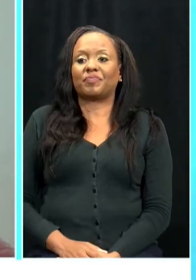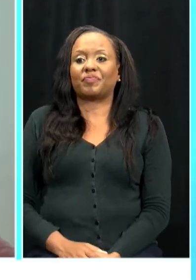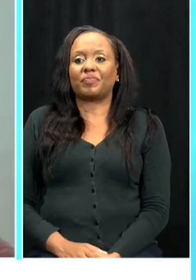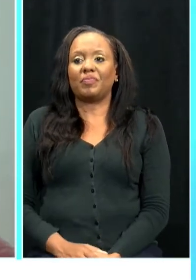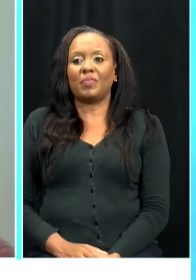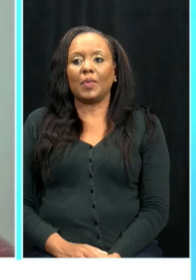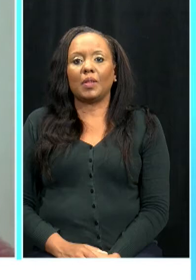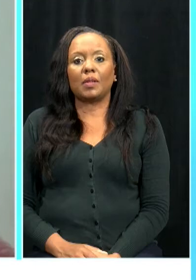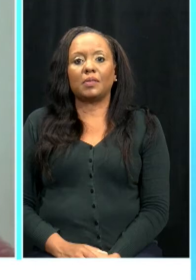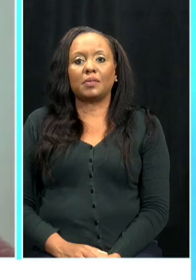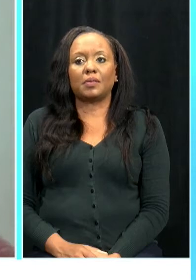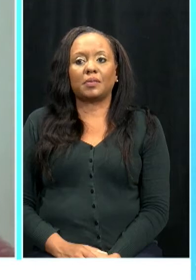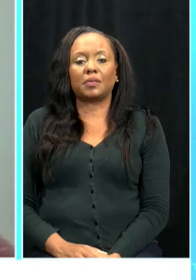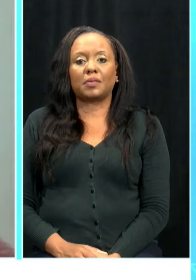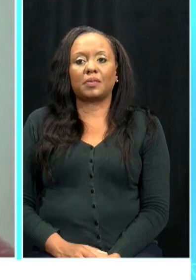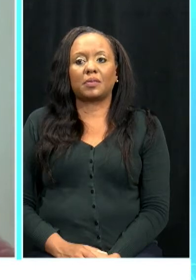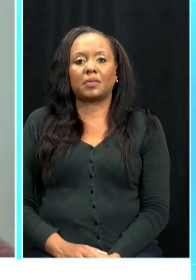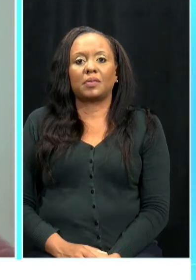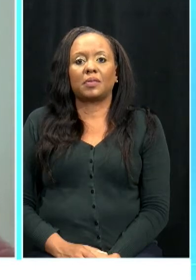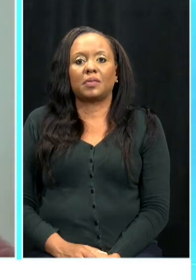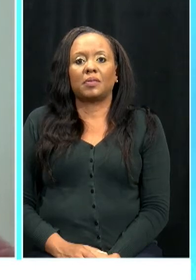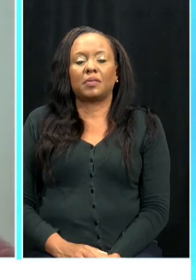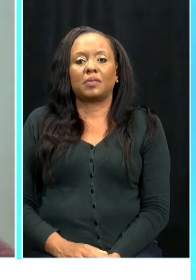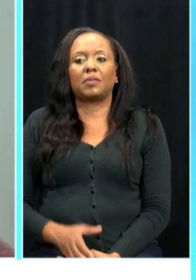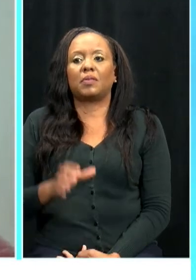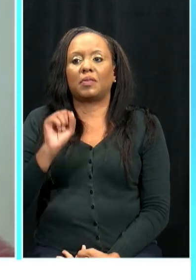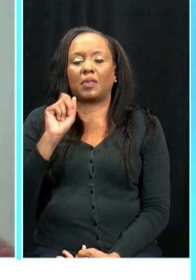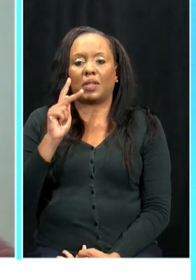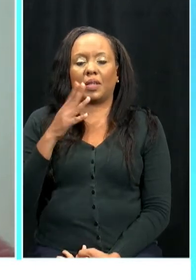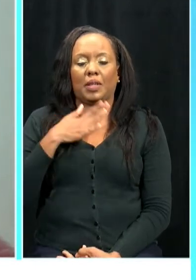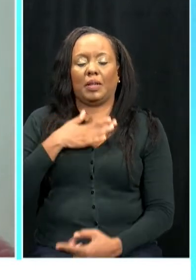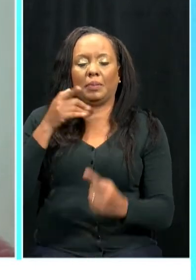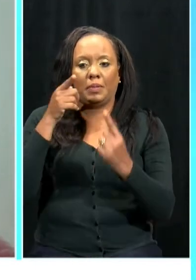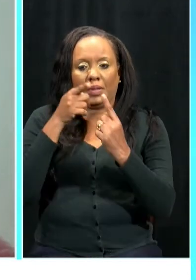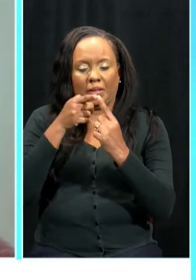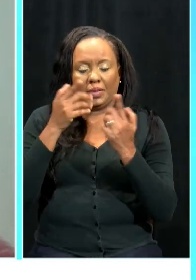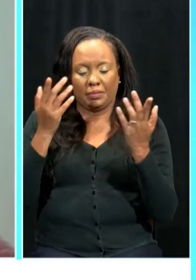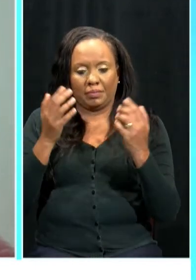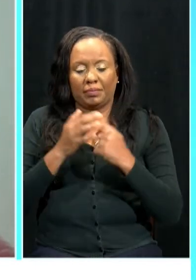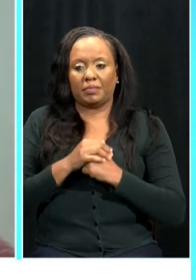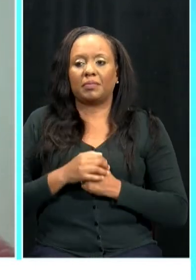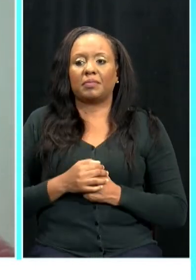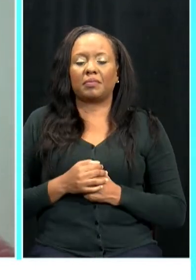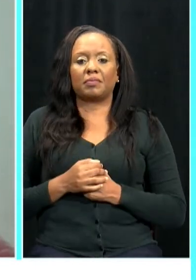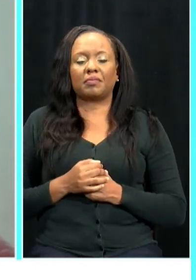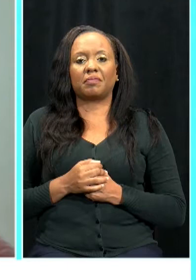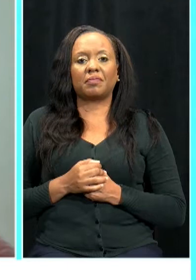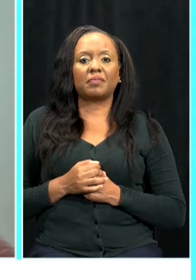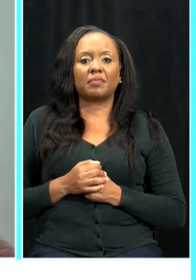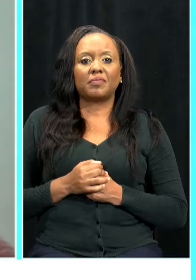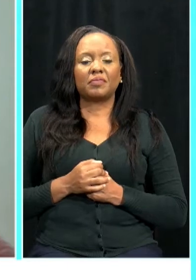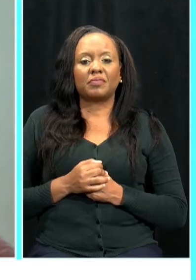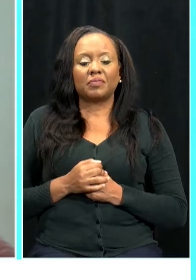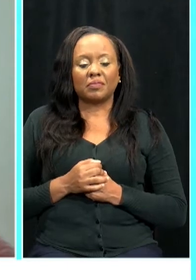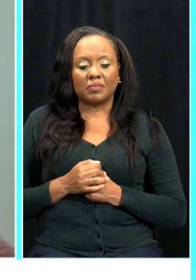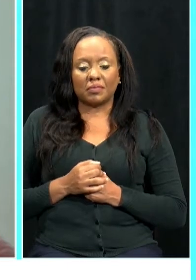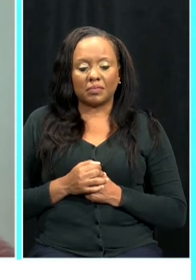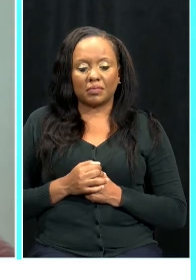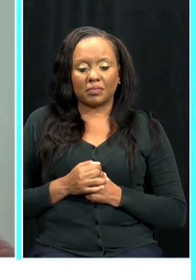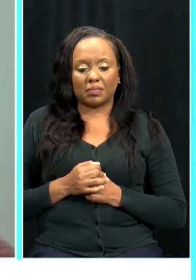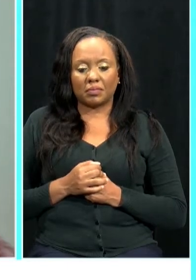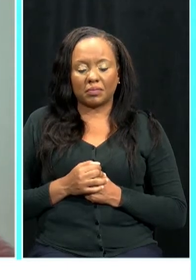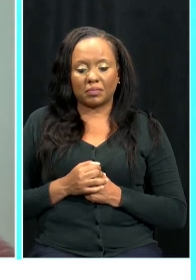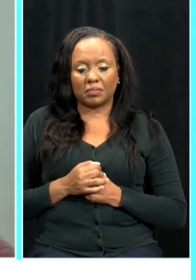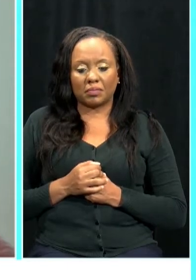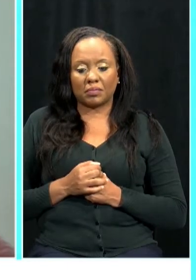Yes, Jewel. The point I'm really trying to make is I don't think you can examine the move that the Prime Minister has